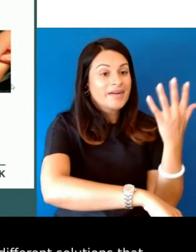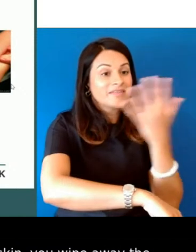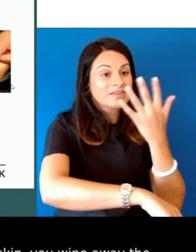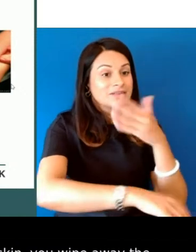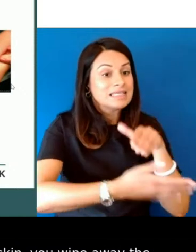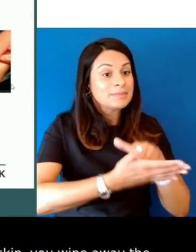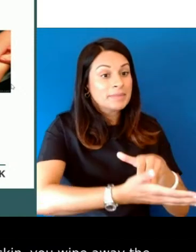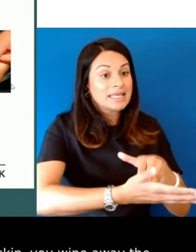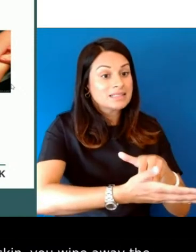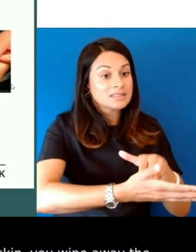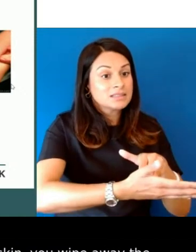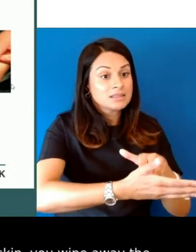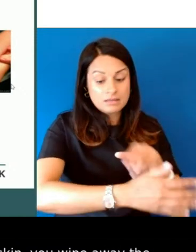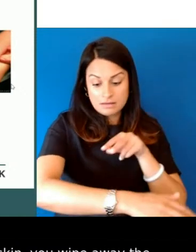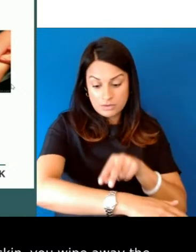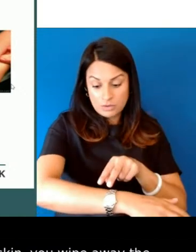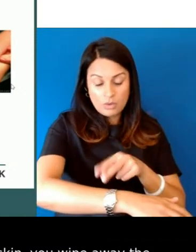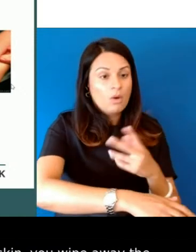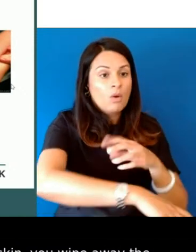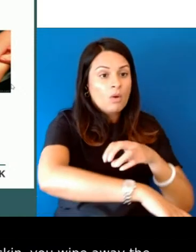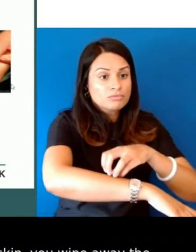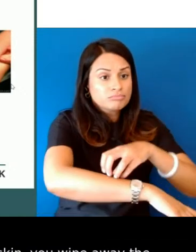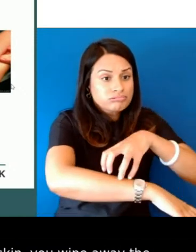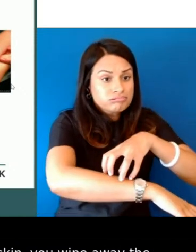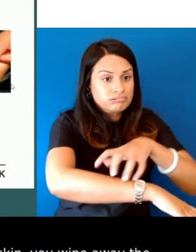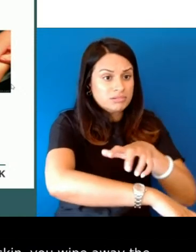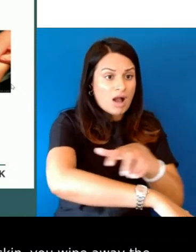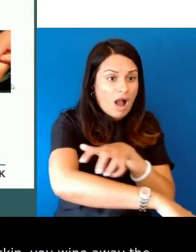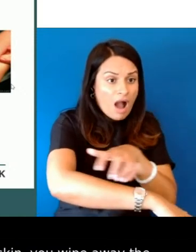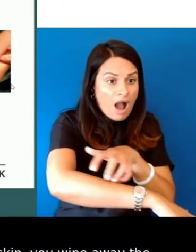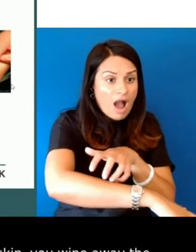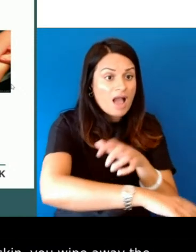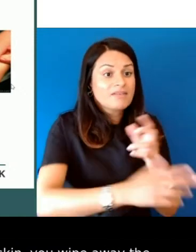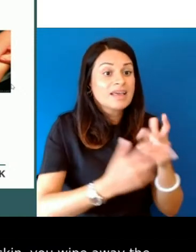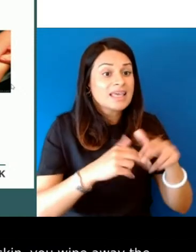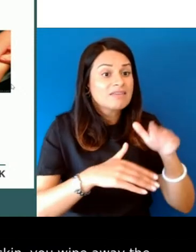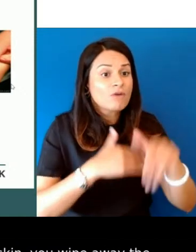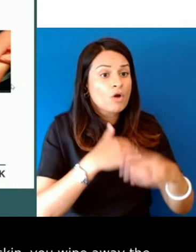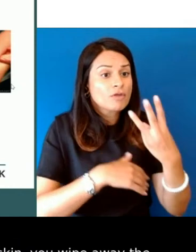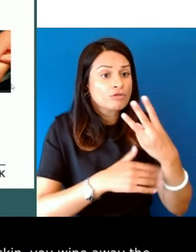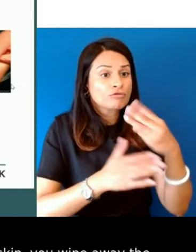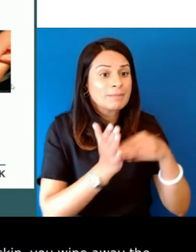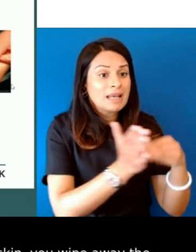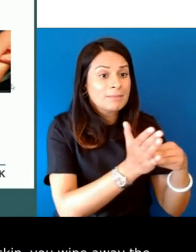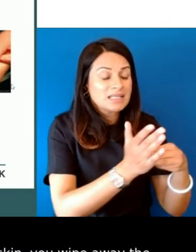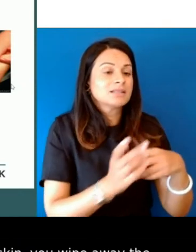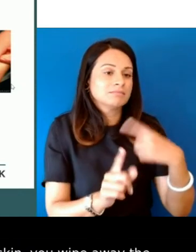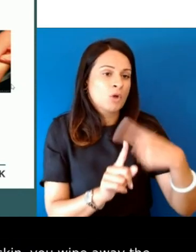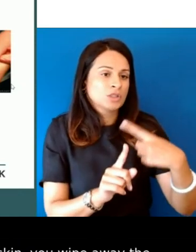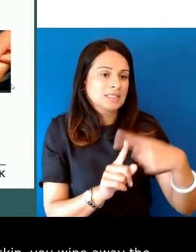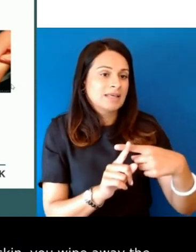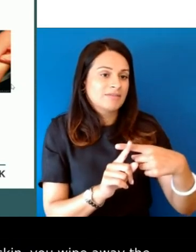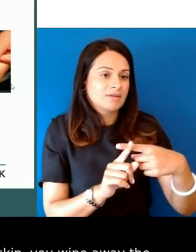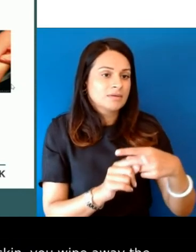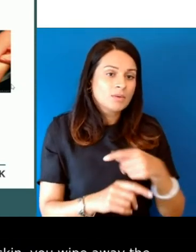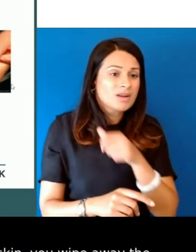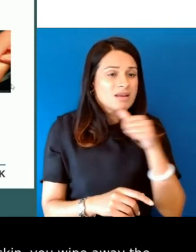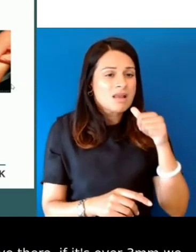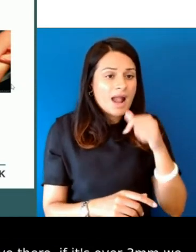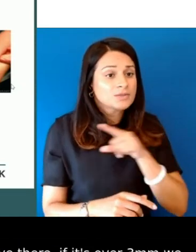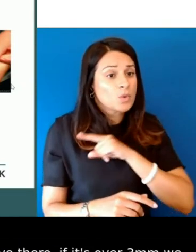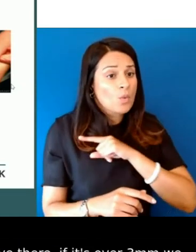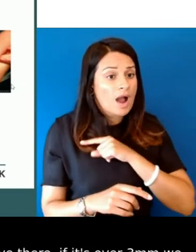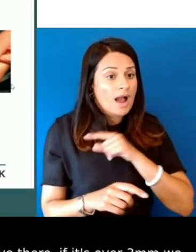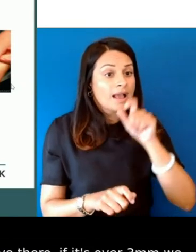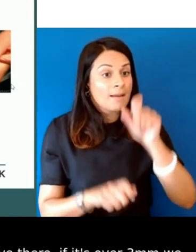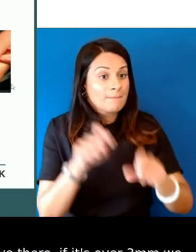see whether they get a little hive there essentially if it's over three millimeters we call that positive it's a nice thing to do because people get access on